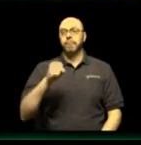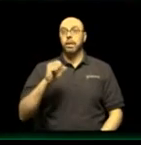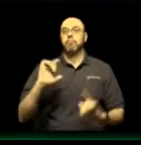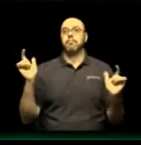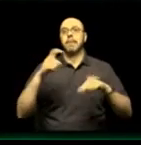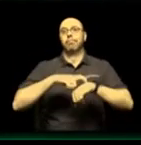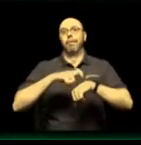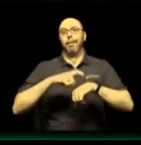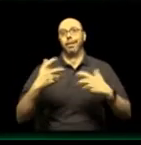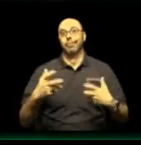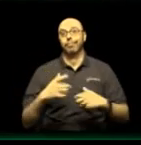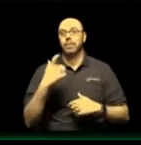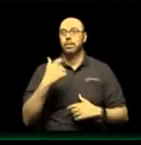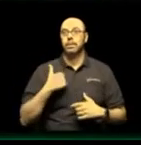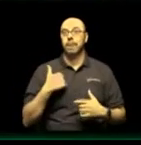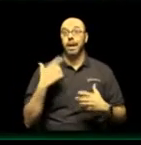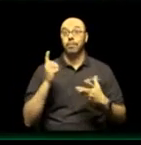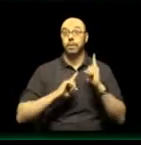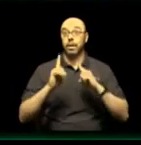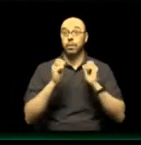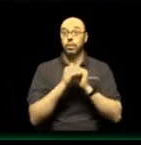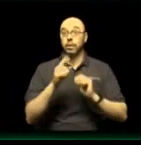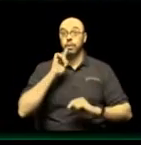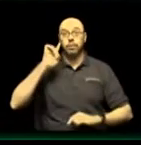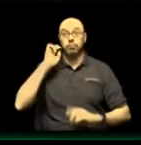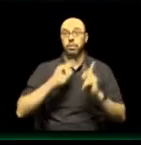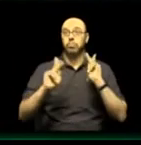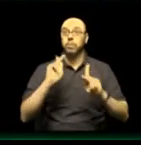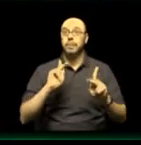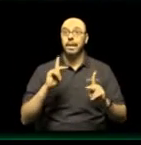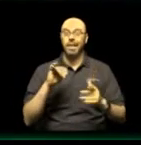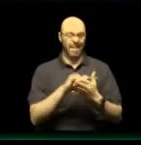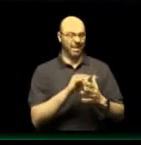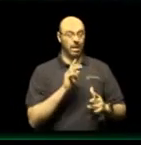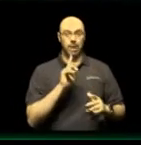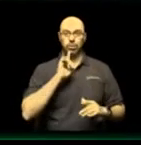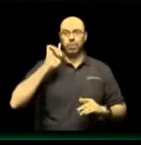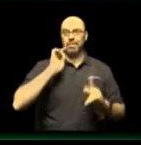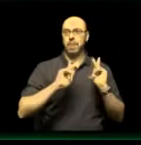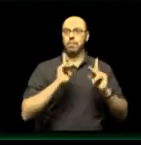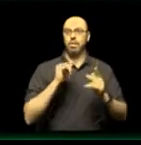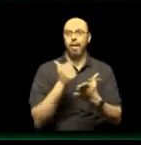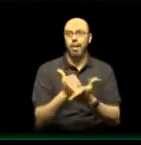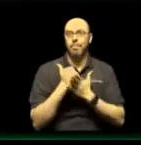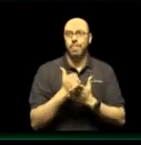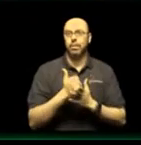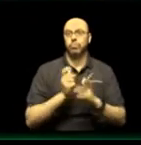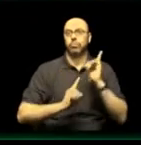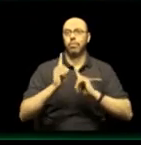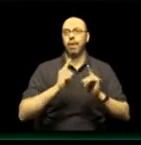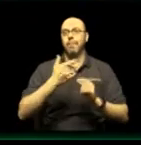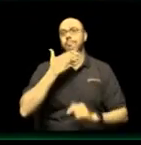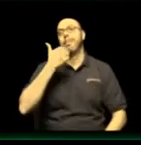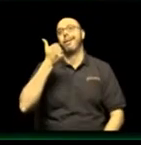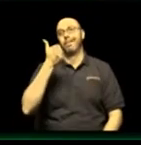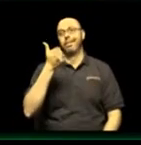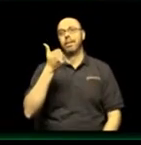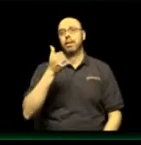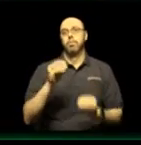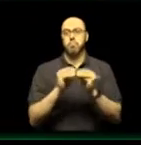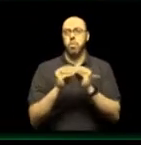time, because while I was signing with deaf people helped me to sign better, Yeah.